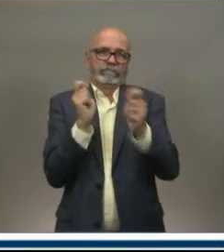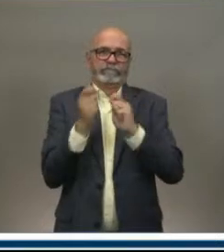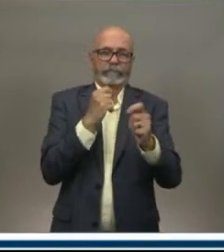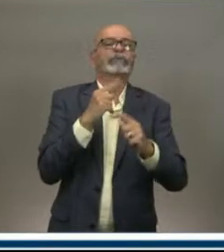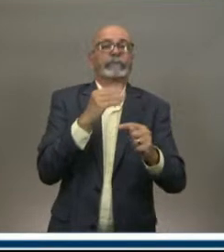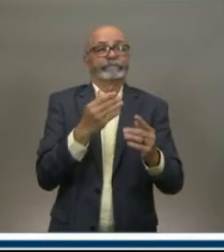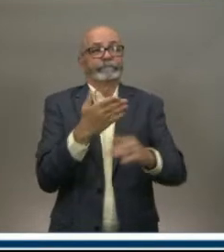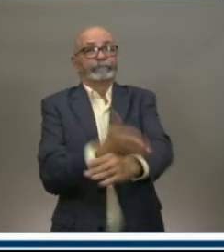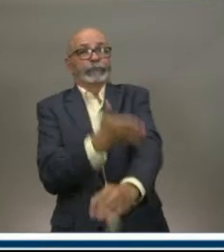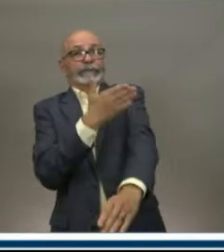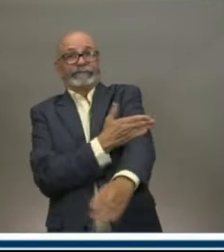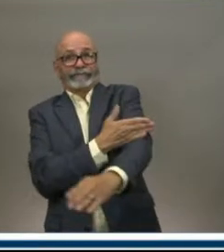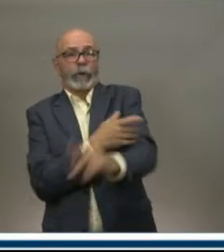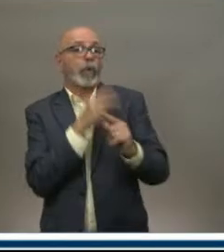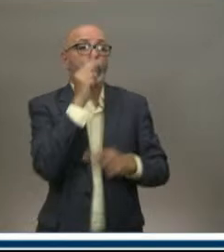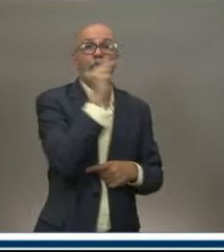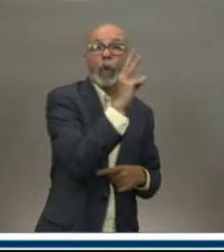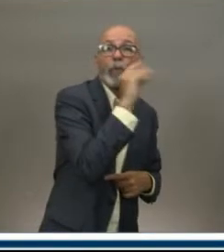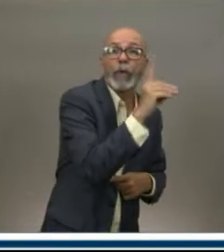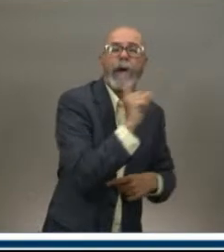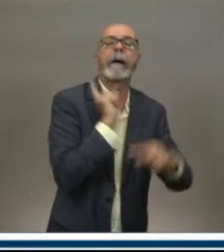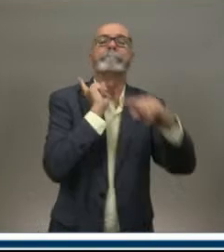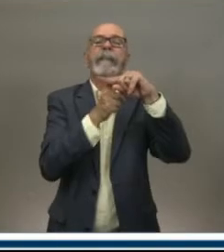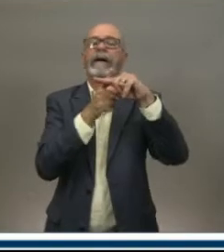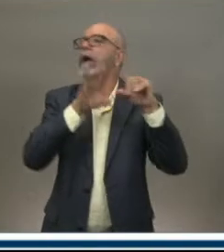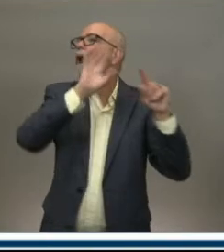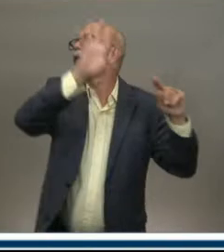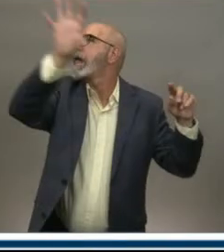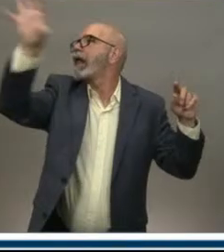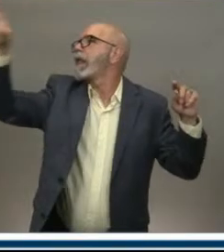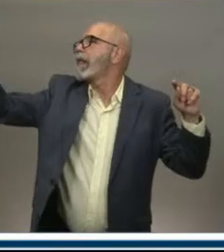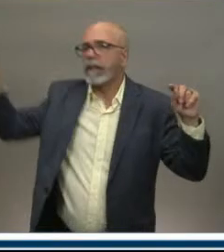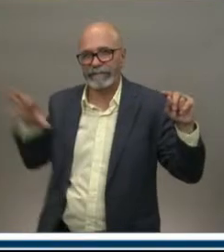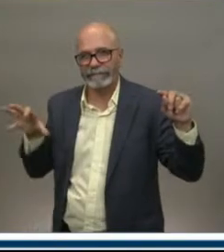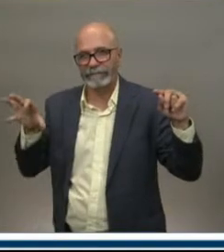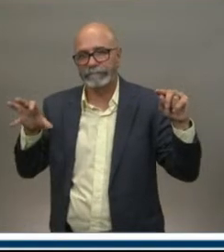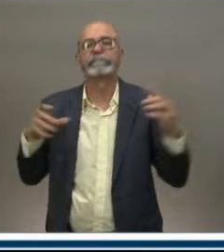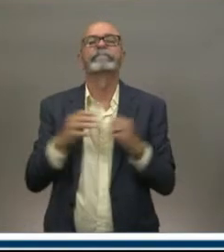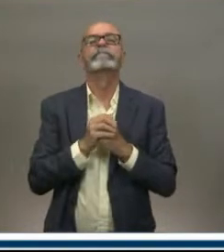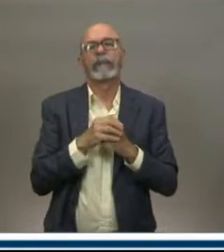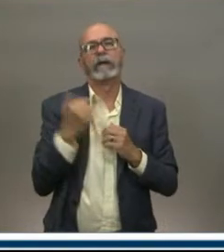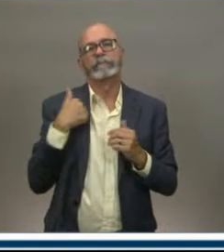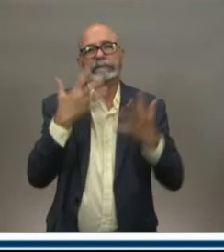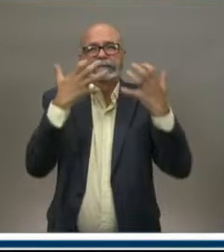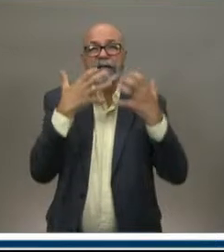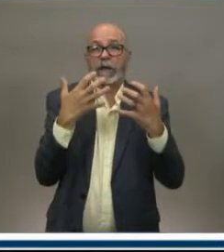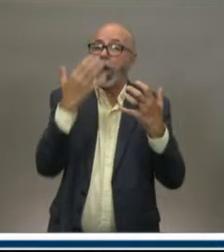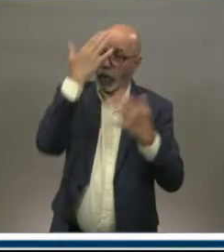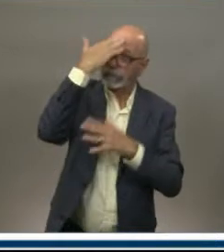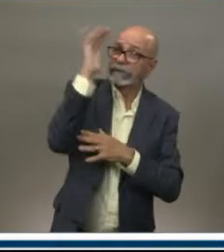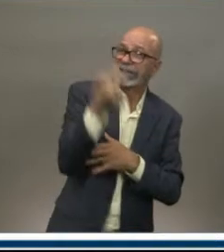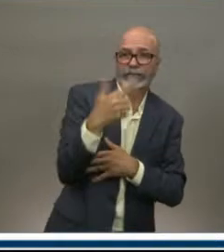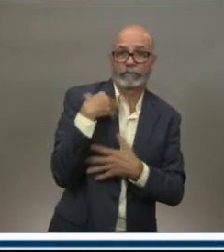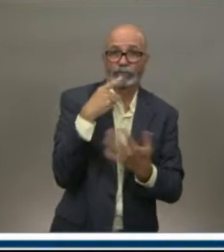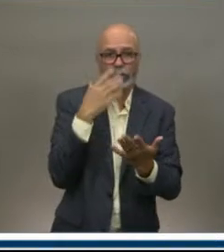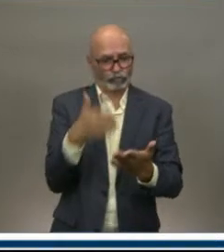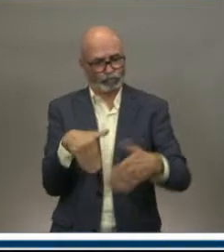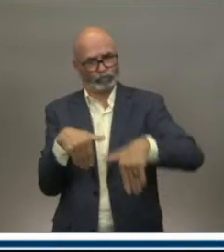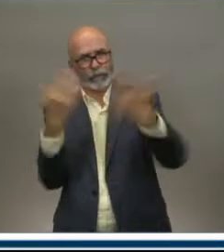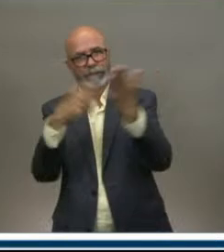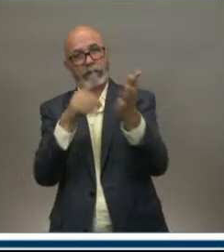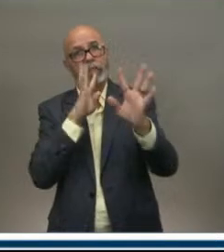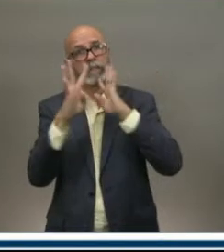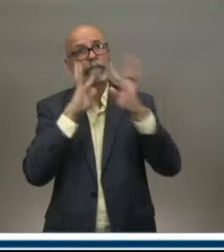Northwood and throughout the long-term care sector. And we'll be able to do that because of the recommendations that have come forward in these two